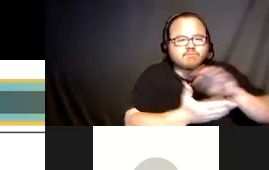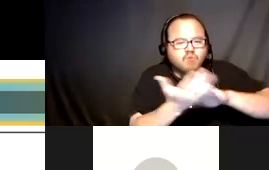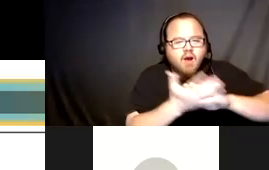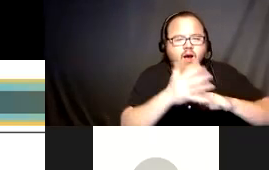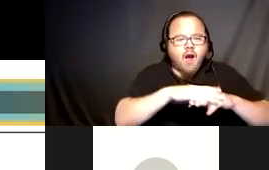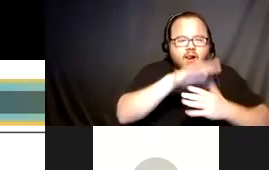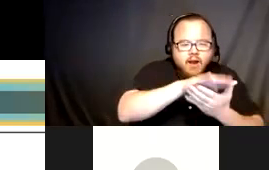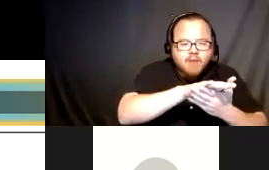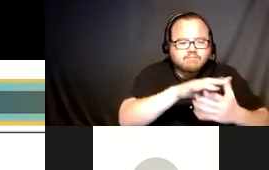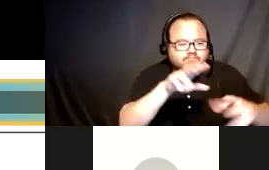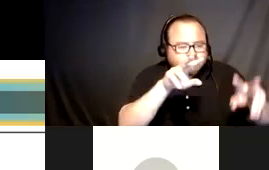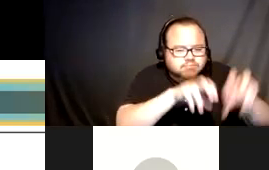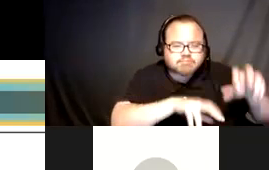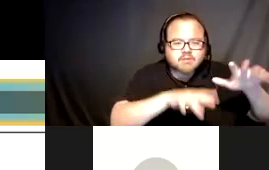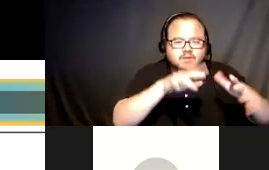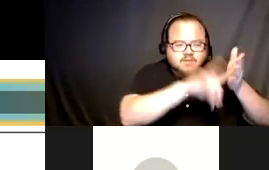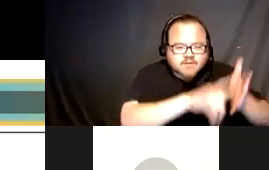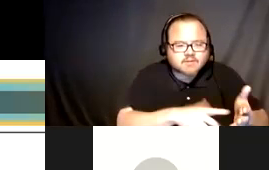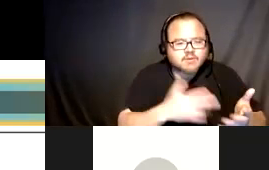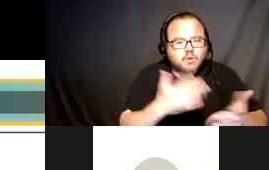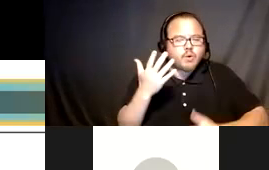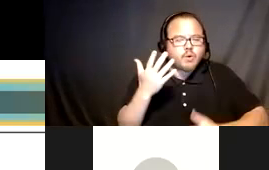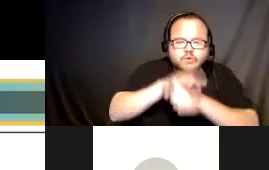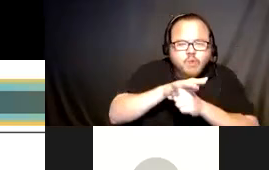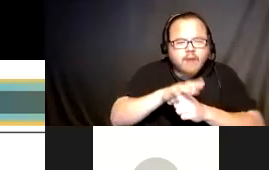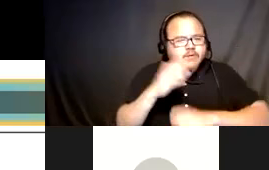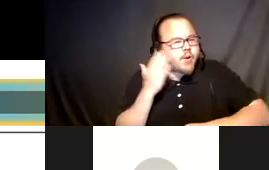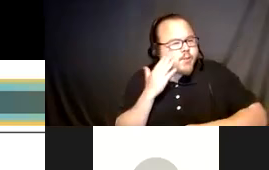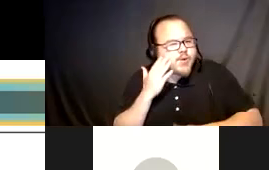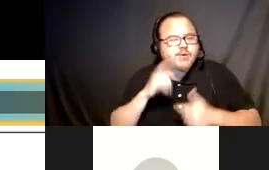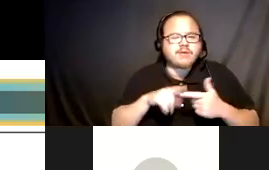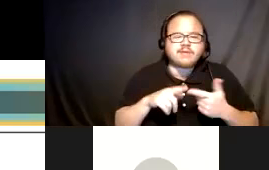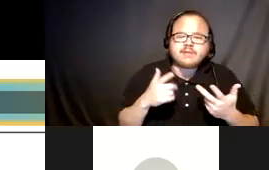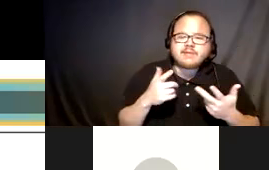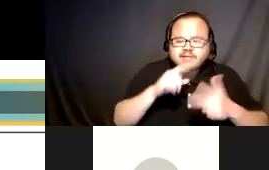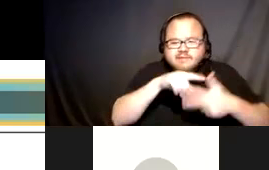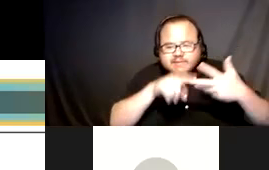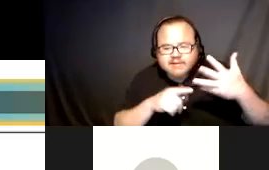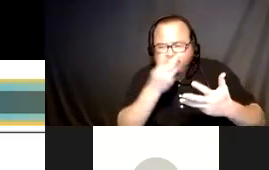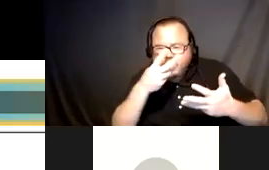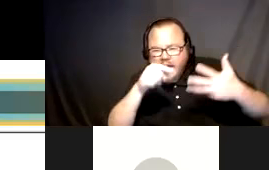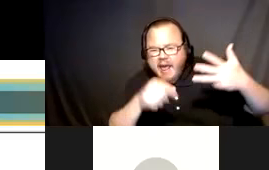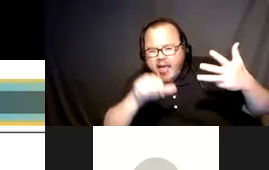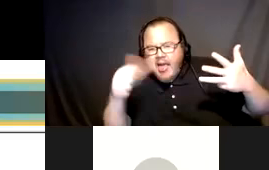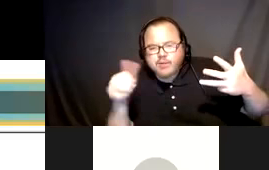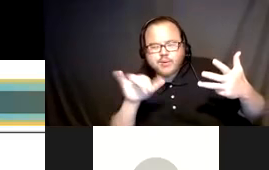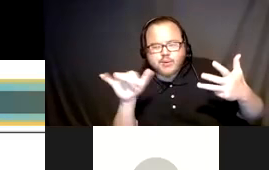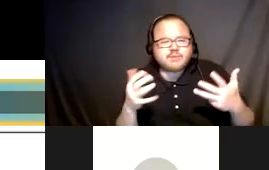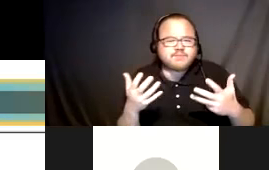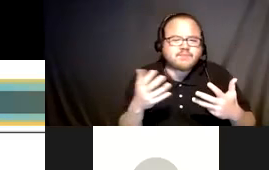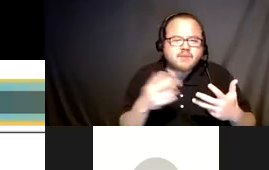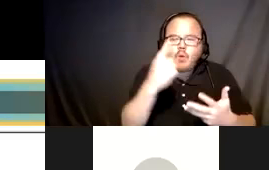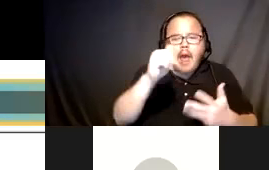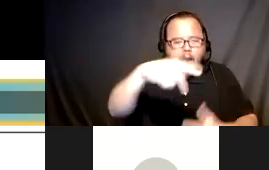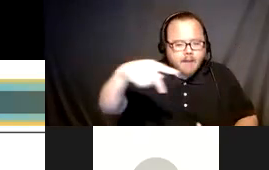on campus, such as Stress in Your Mood, CBITS, and they have a few other ones as well, including an app that